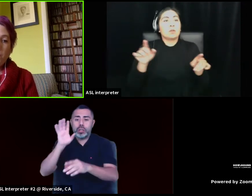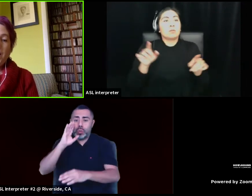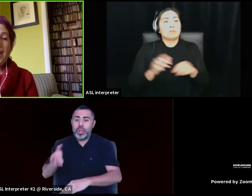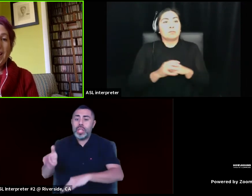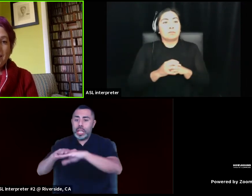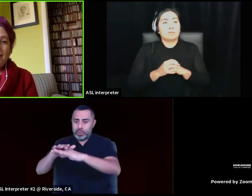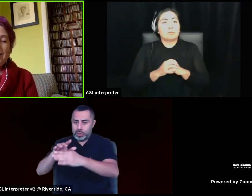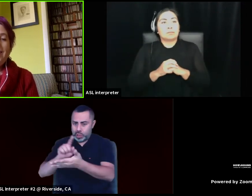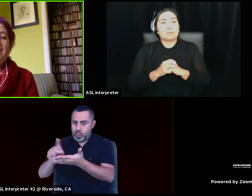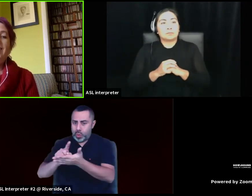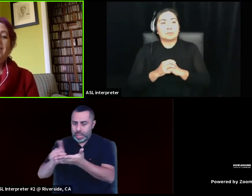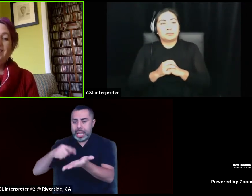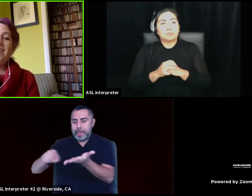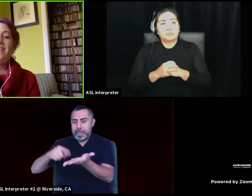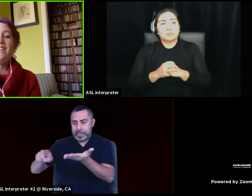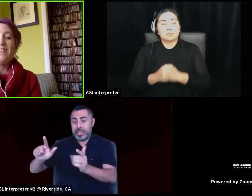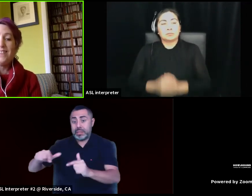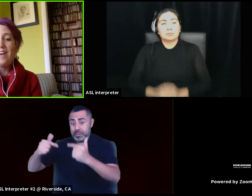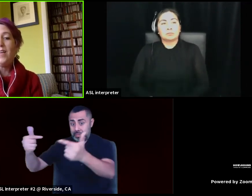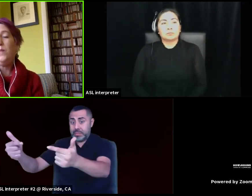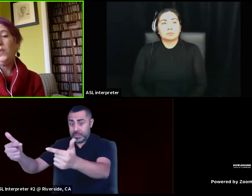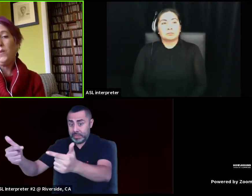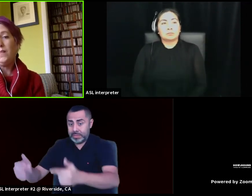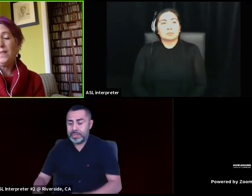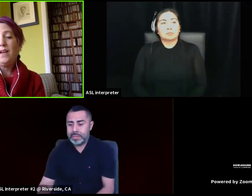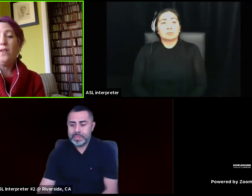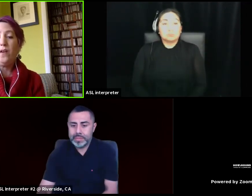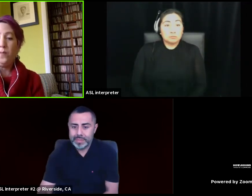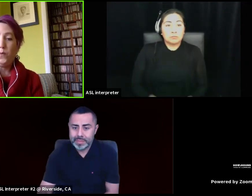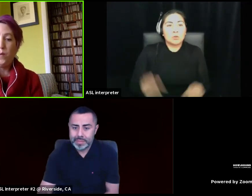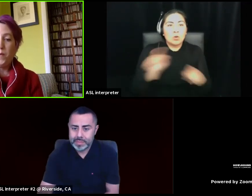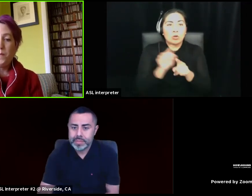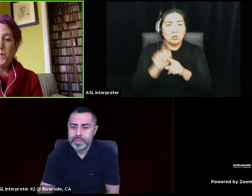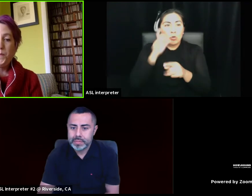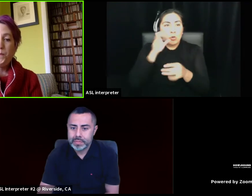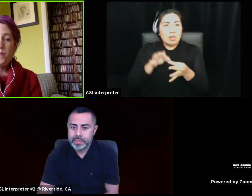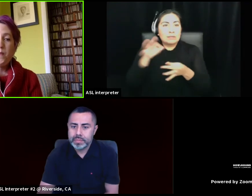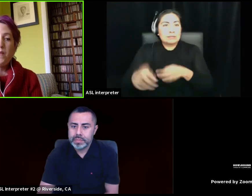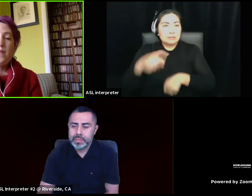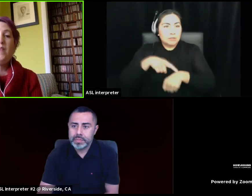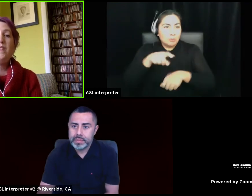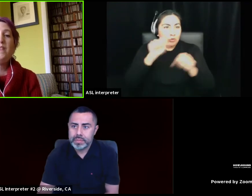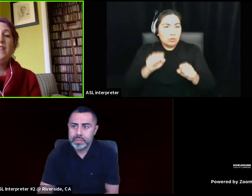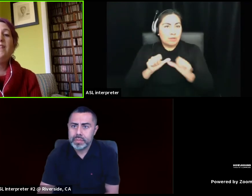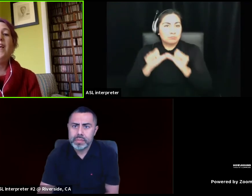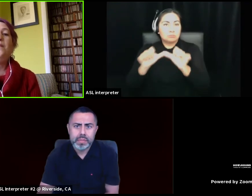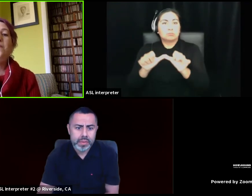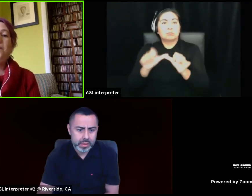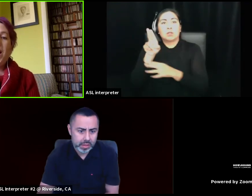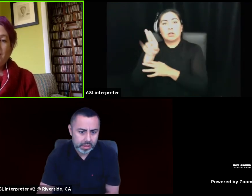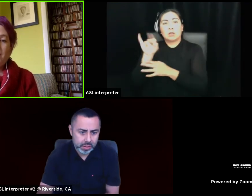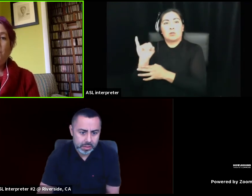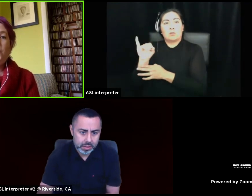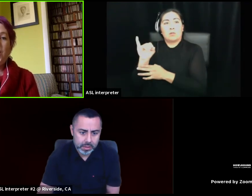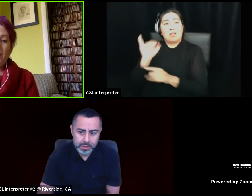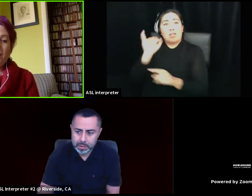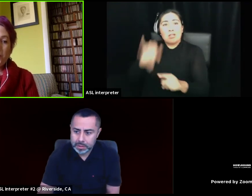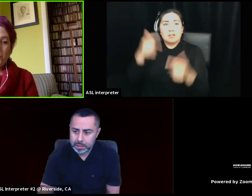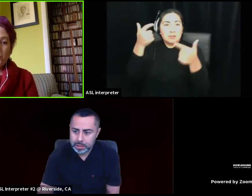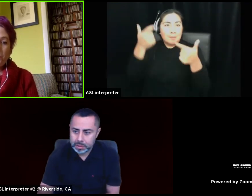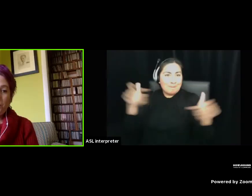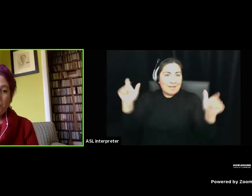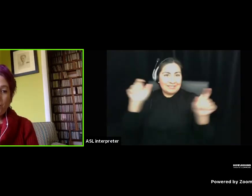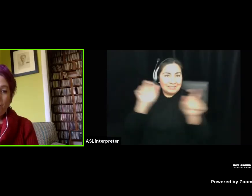payments and extend the time that you can stay on unemployment. This is a massive